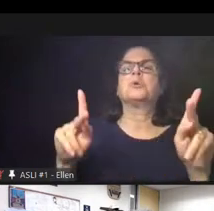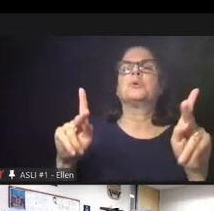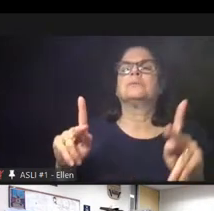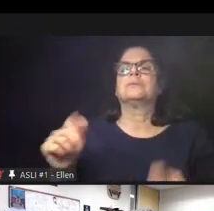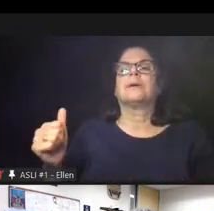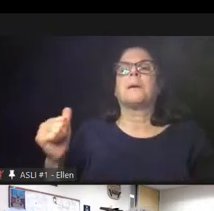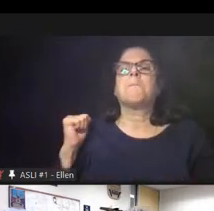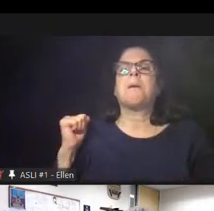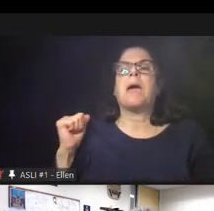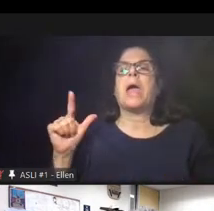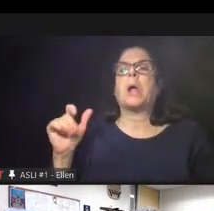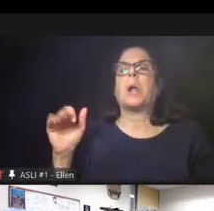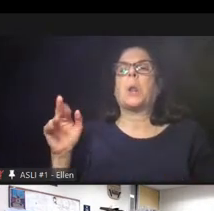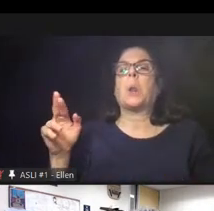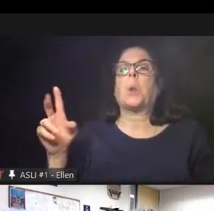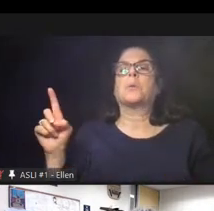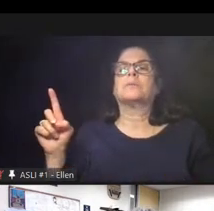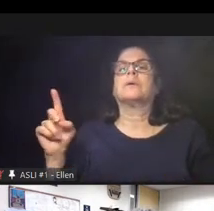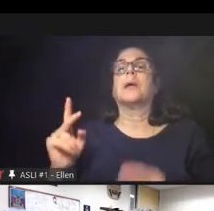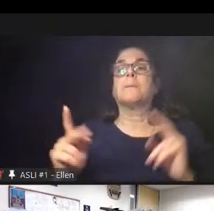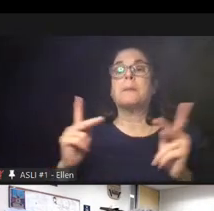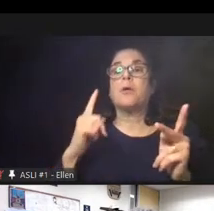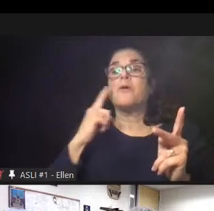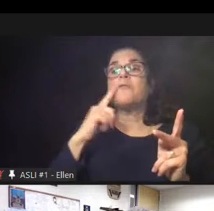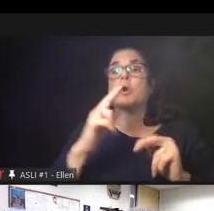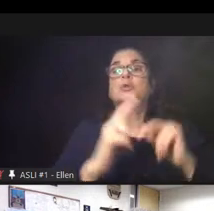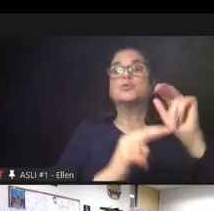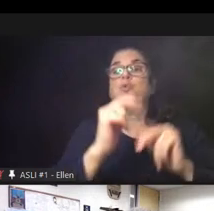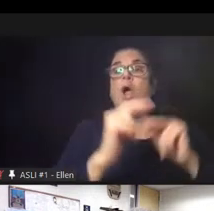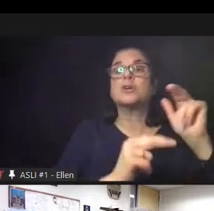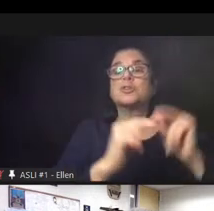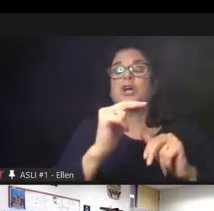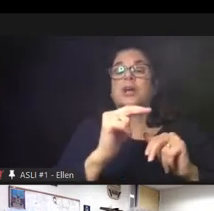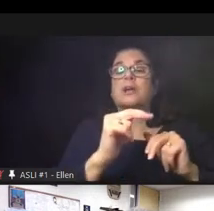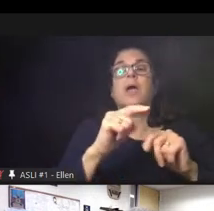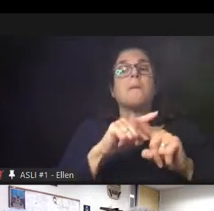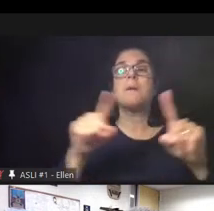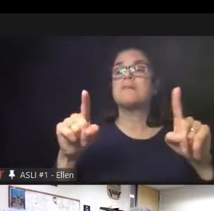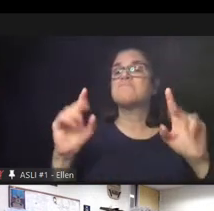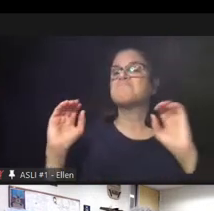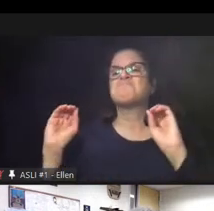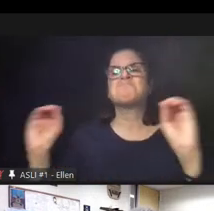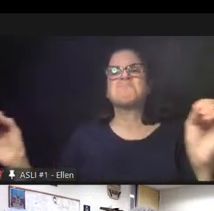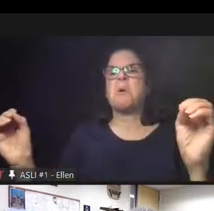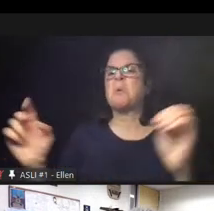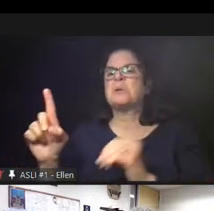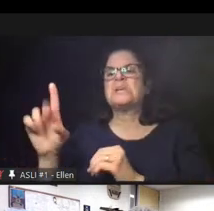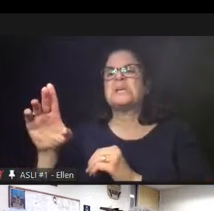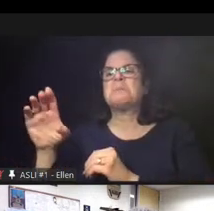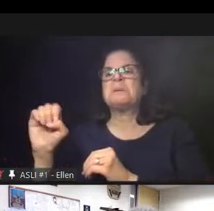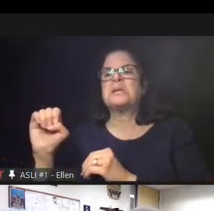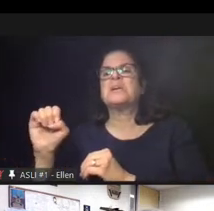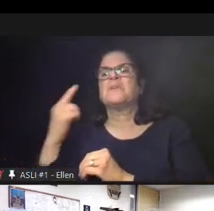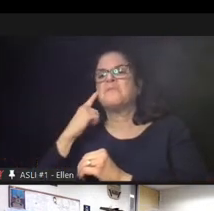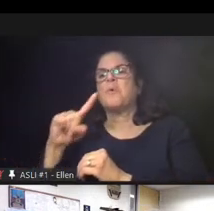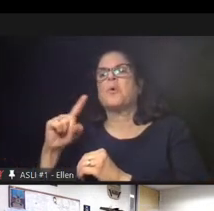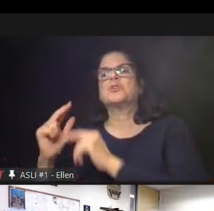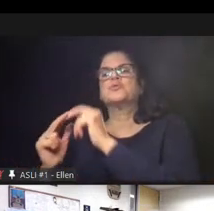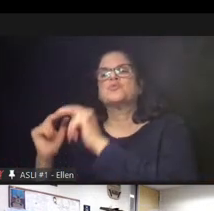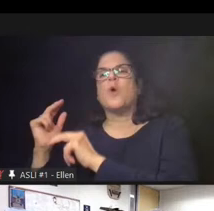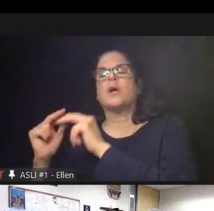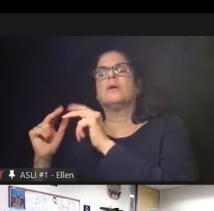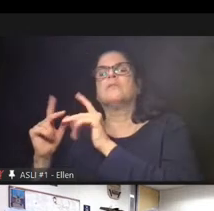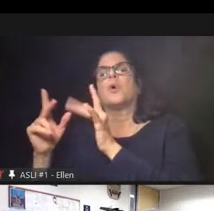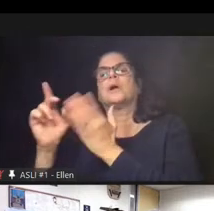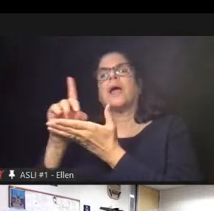backloading the DBE participation on the construction side of the project and not on the engineering services side of the project. And so to hear the results